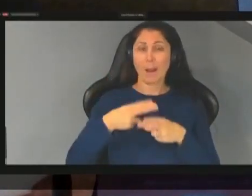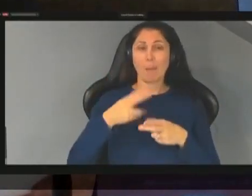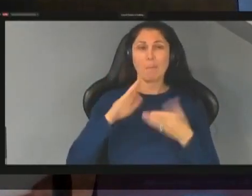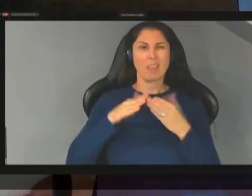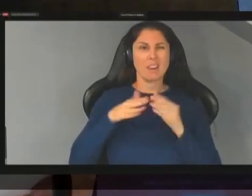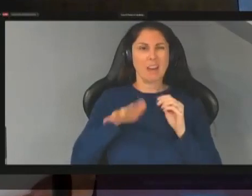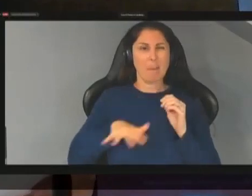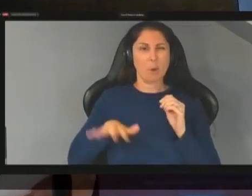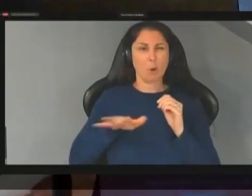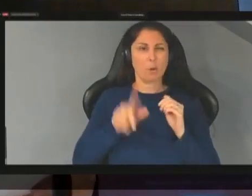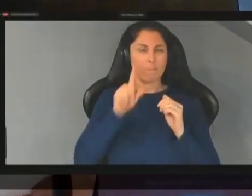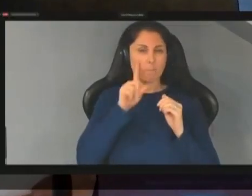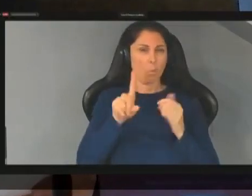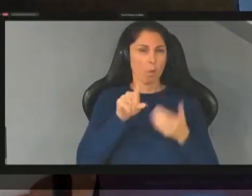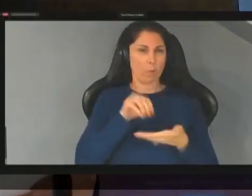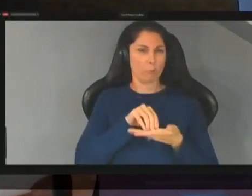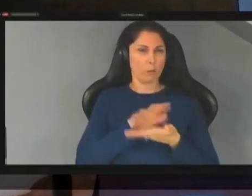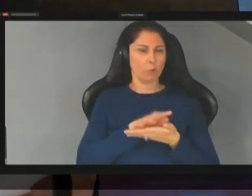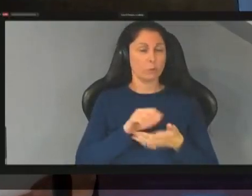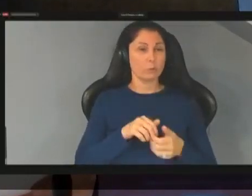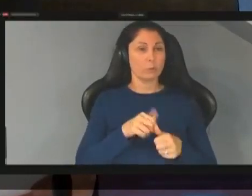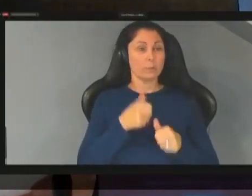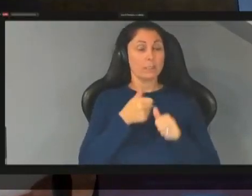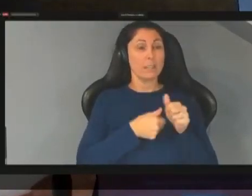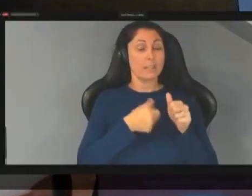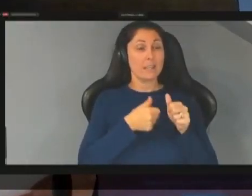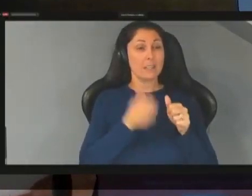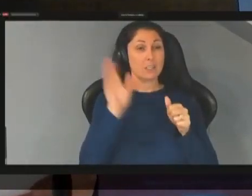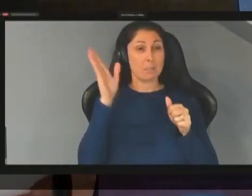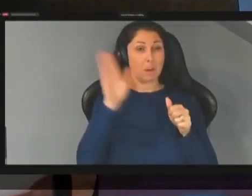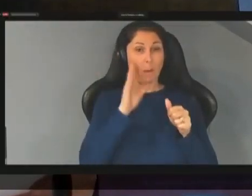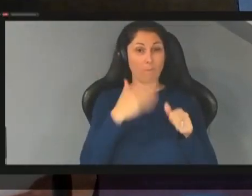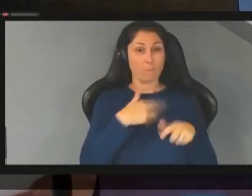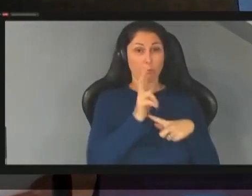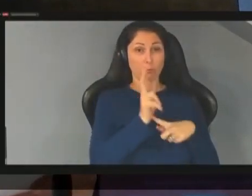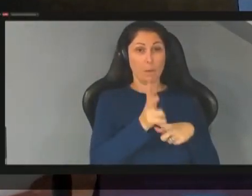record. Each speaker will be given 3 minutes